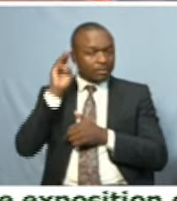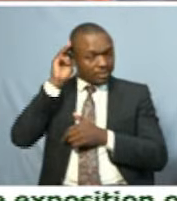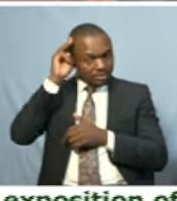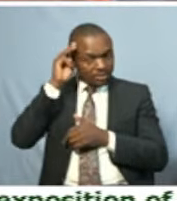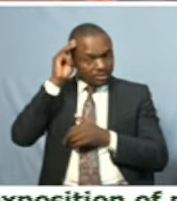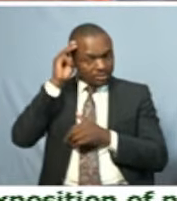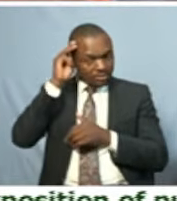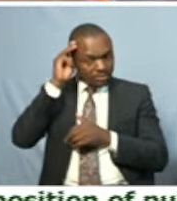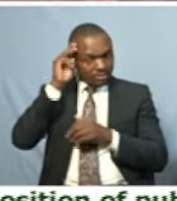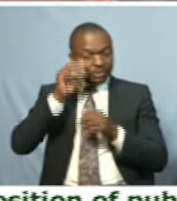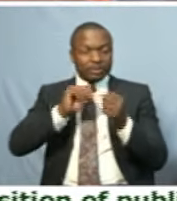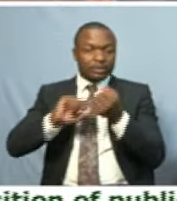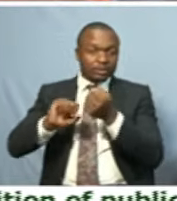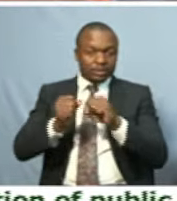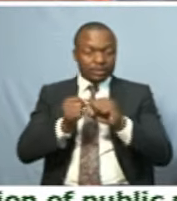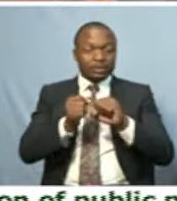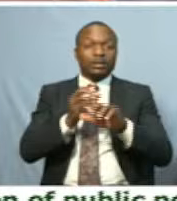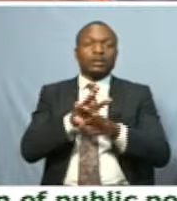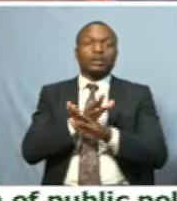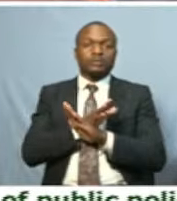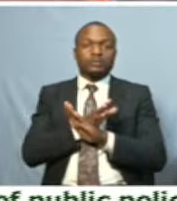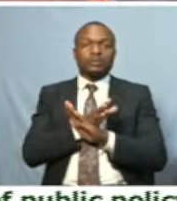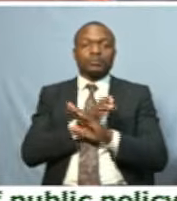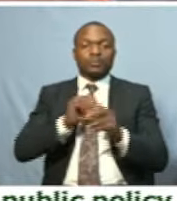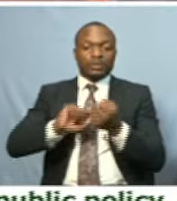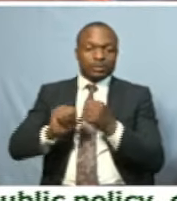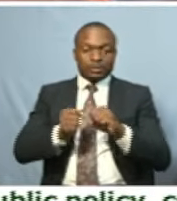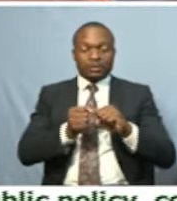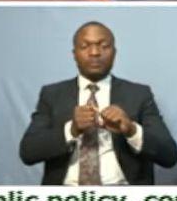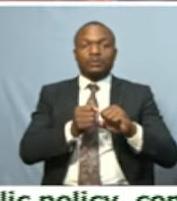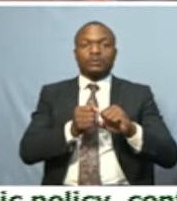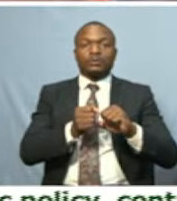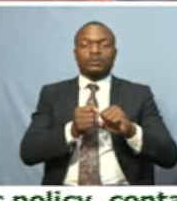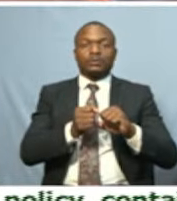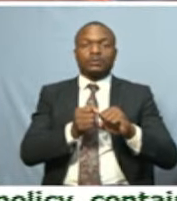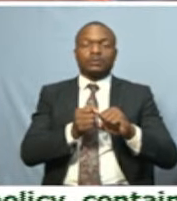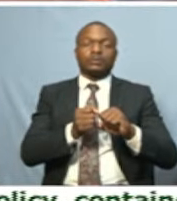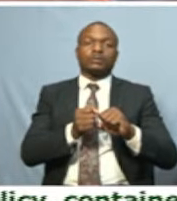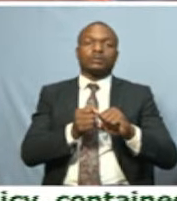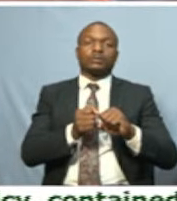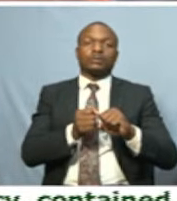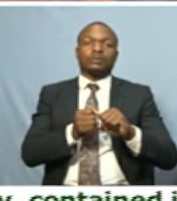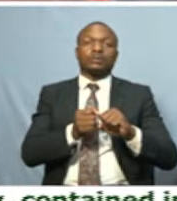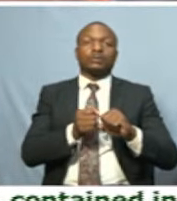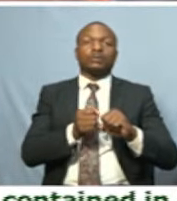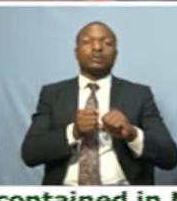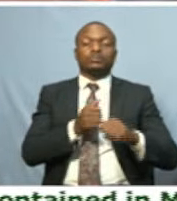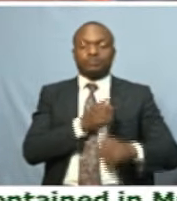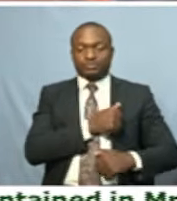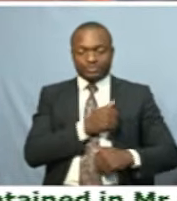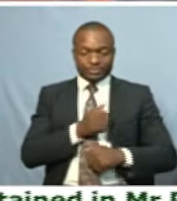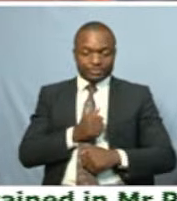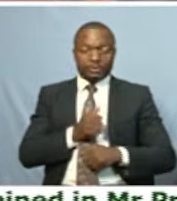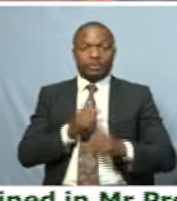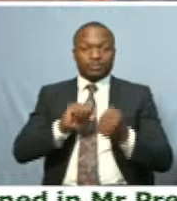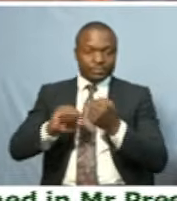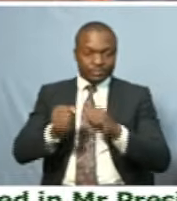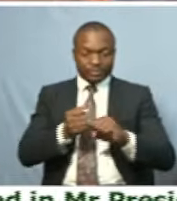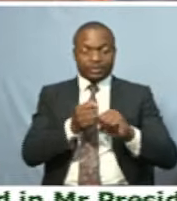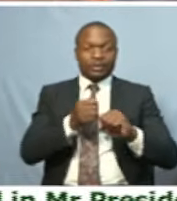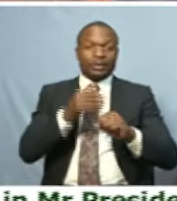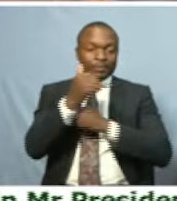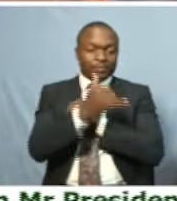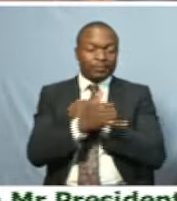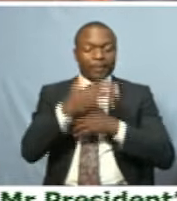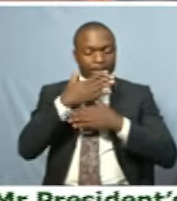Defense through the Zambia Defense Force in safeguarding the peace and security of our republic.